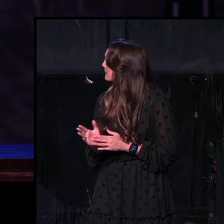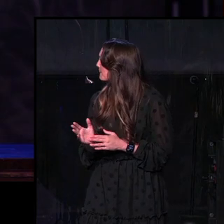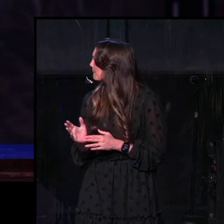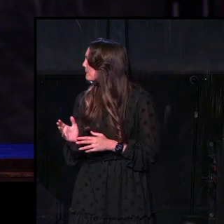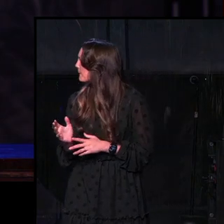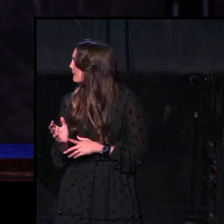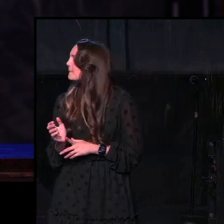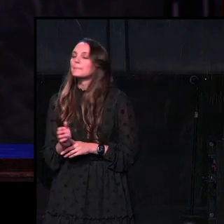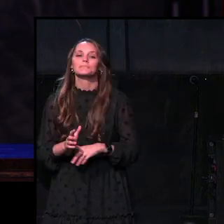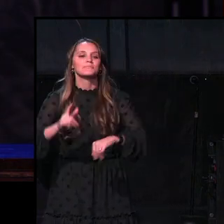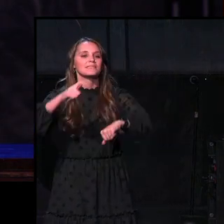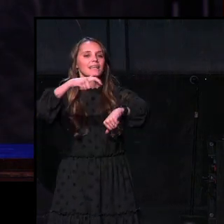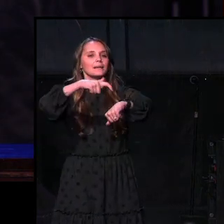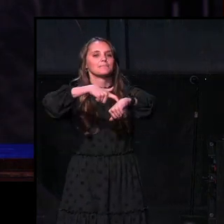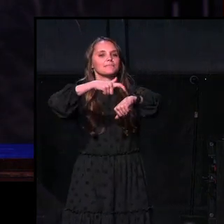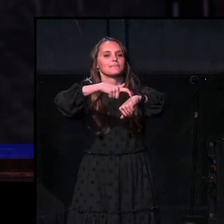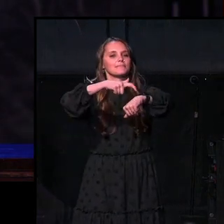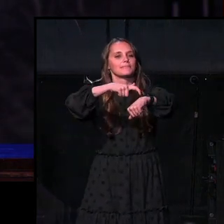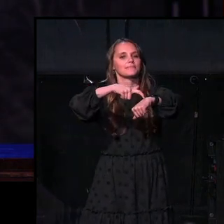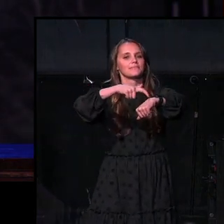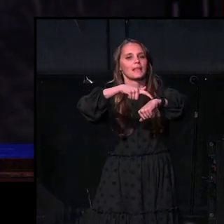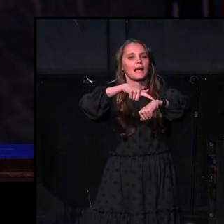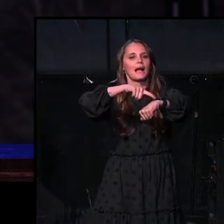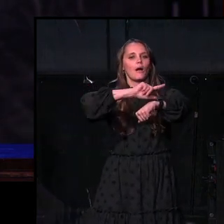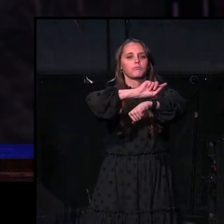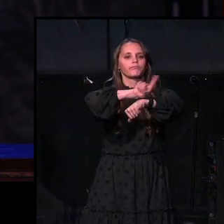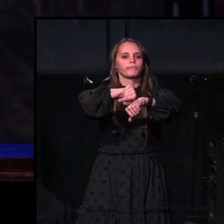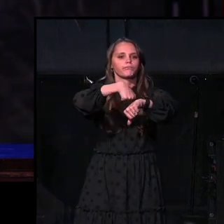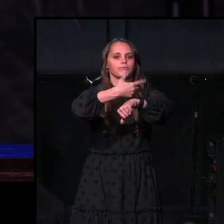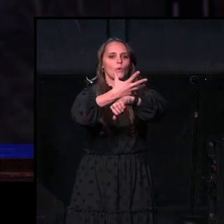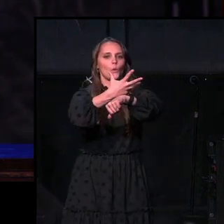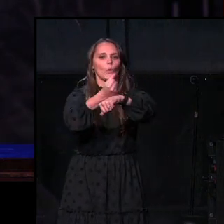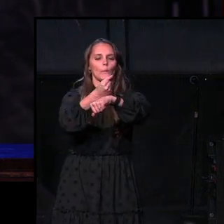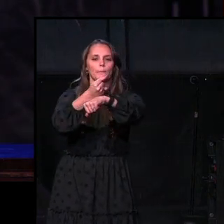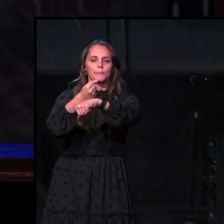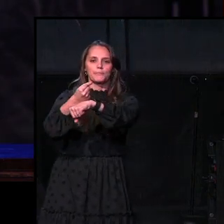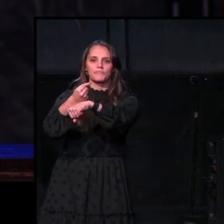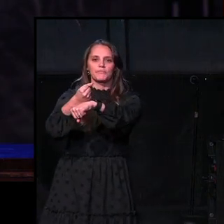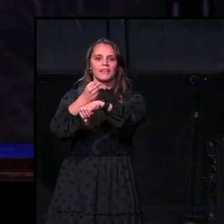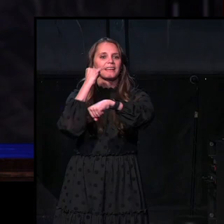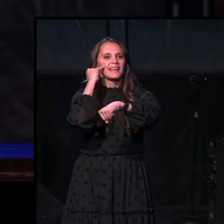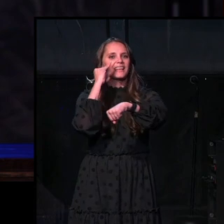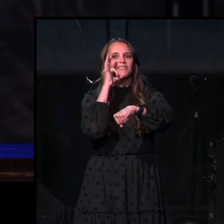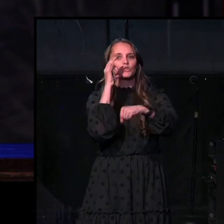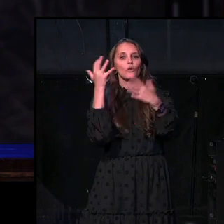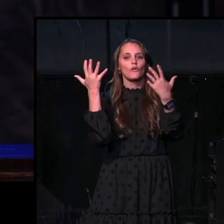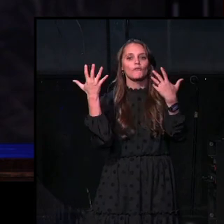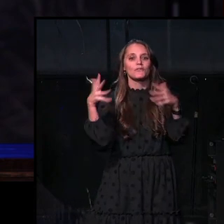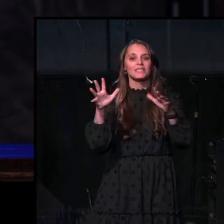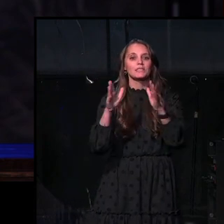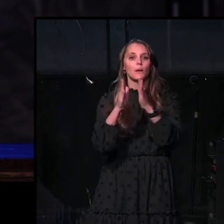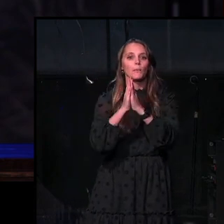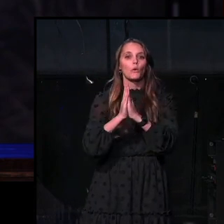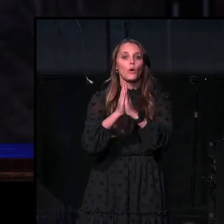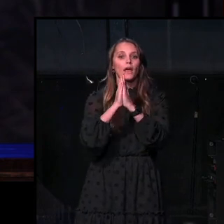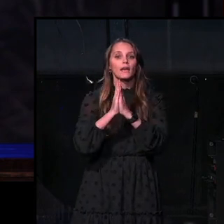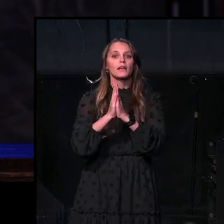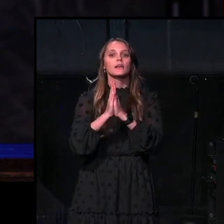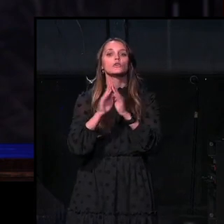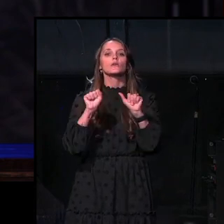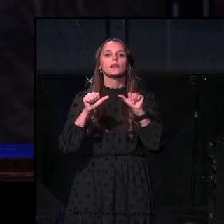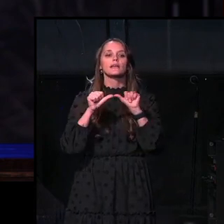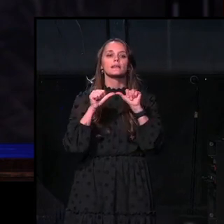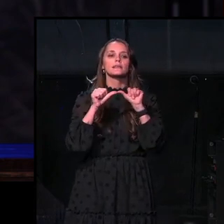our time is up. If you didn't get to finish praying, find them after service and just continue that prayer